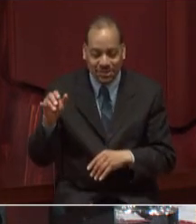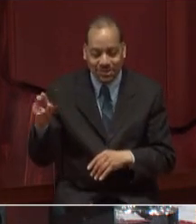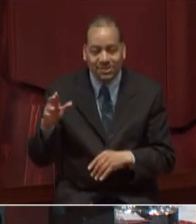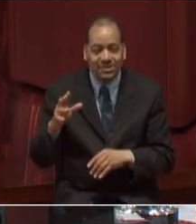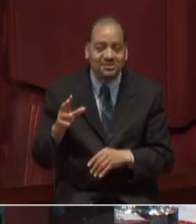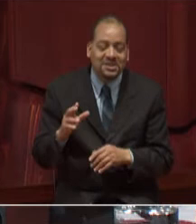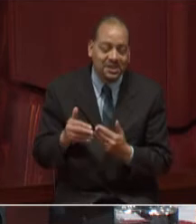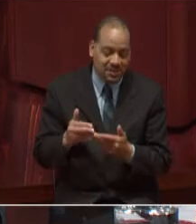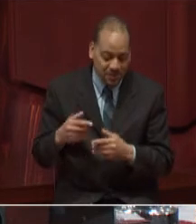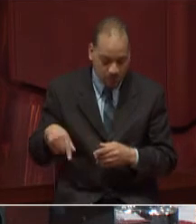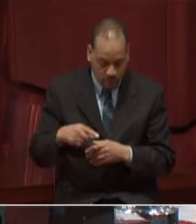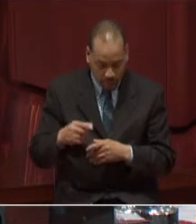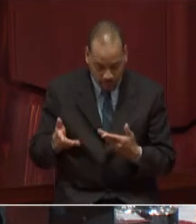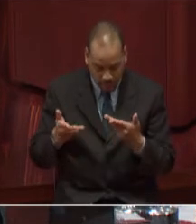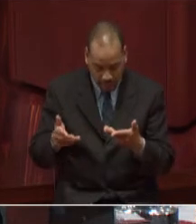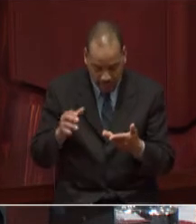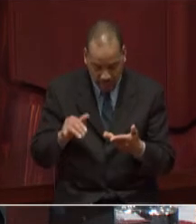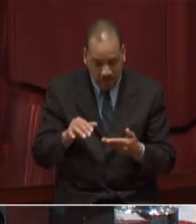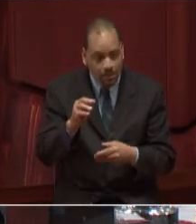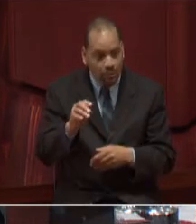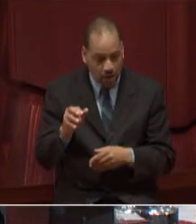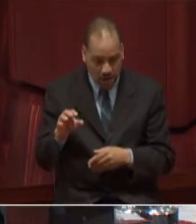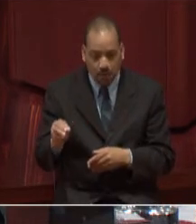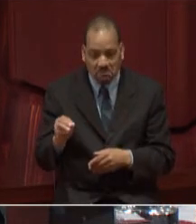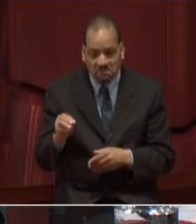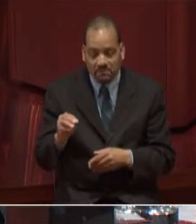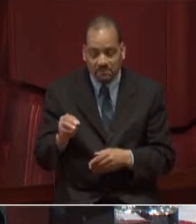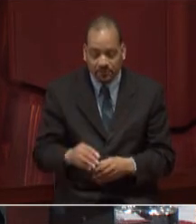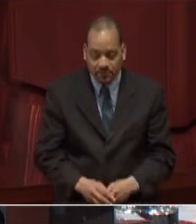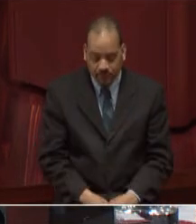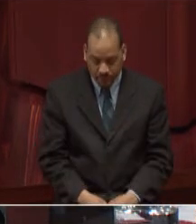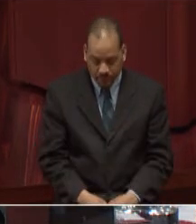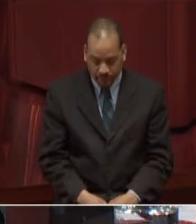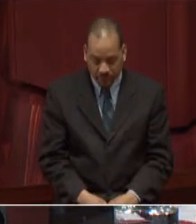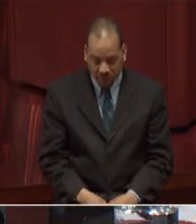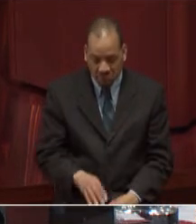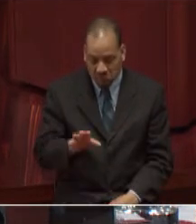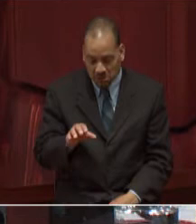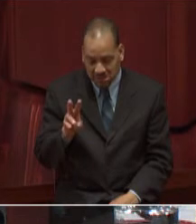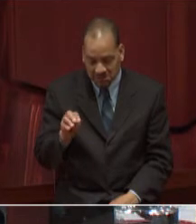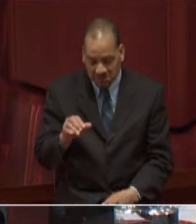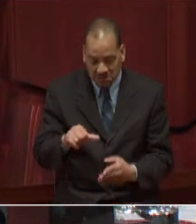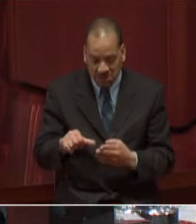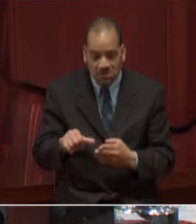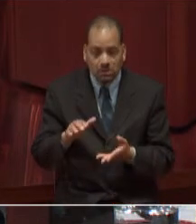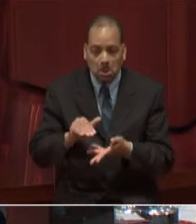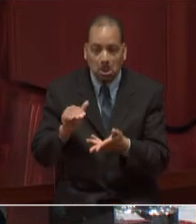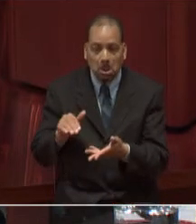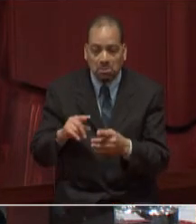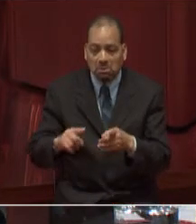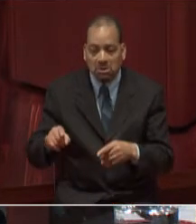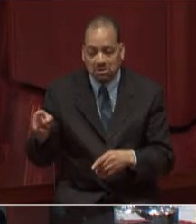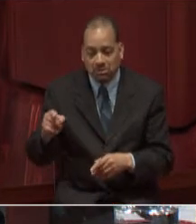We presented this memorandum. Oddly enough, the memorandum was not acted upon. It just went